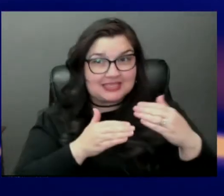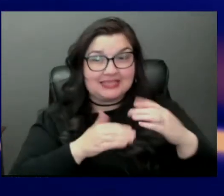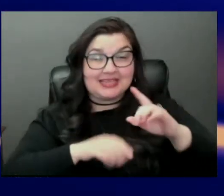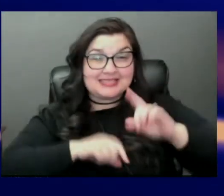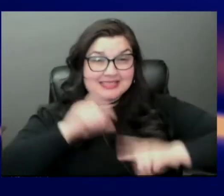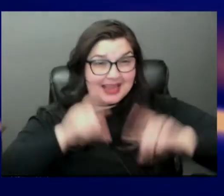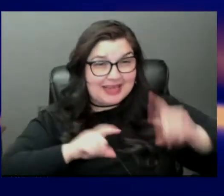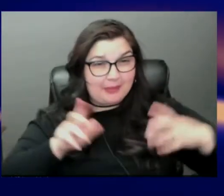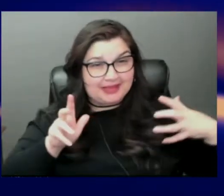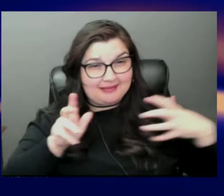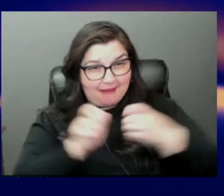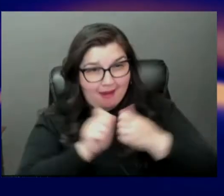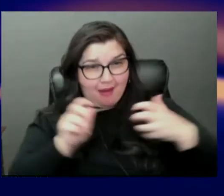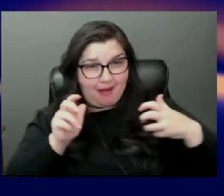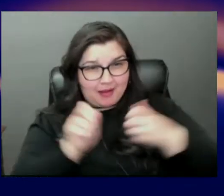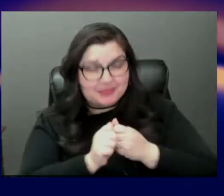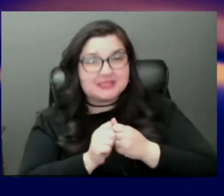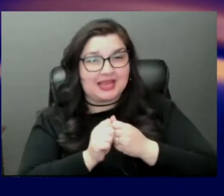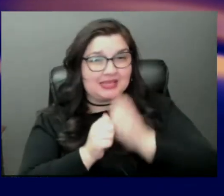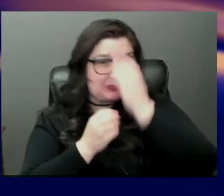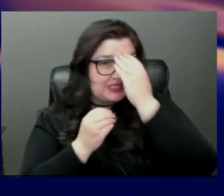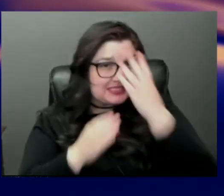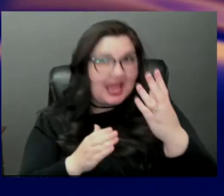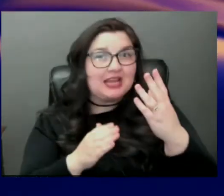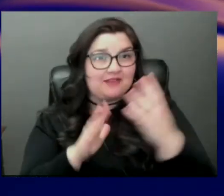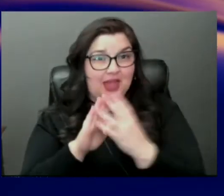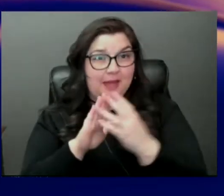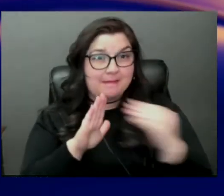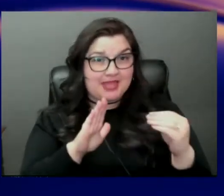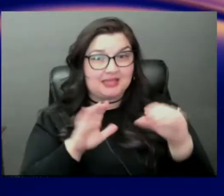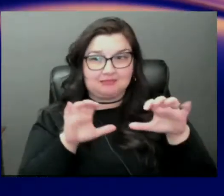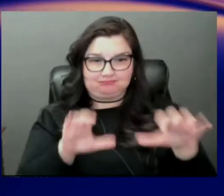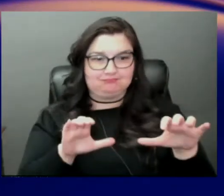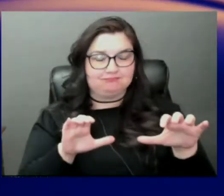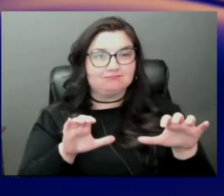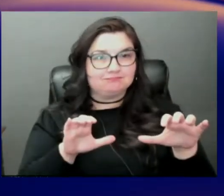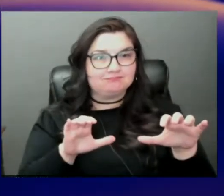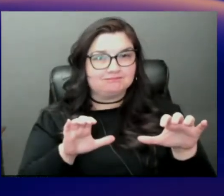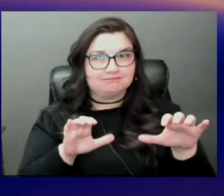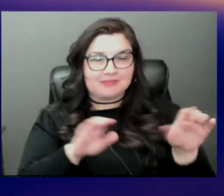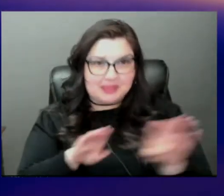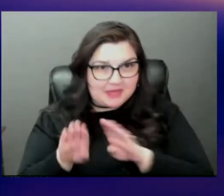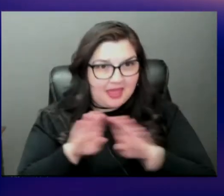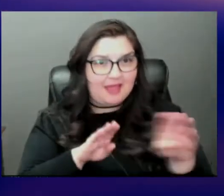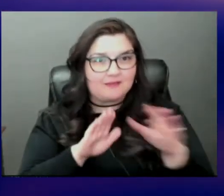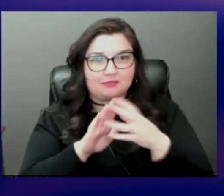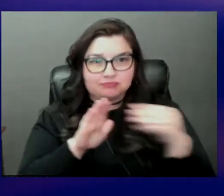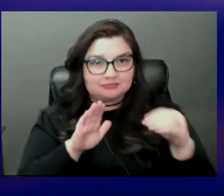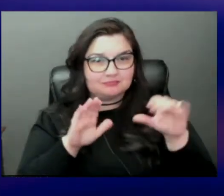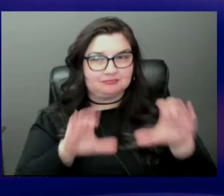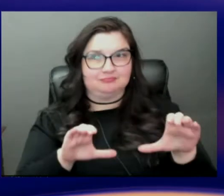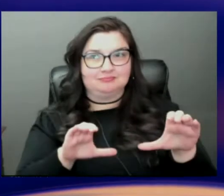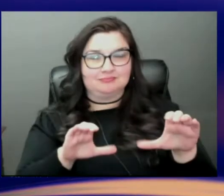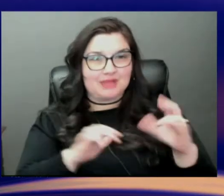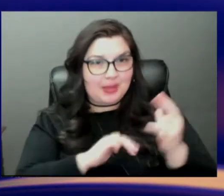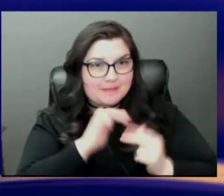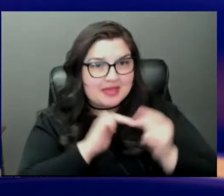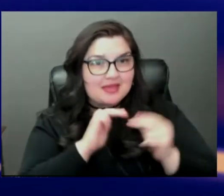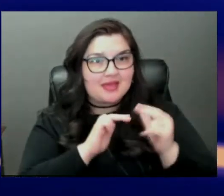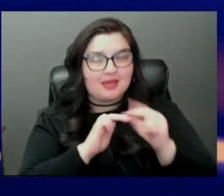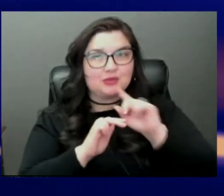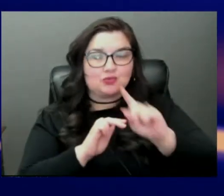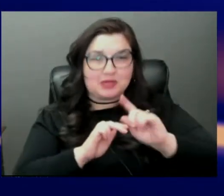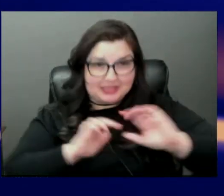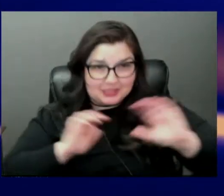so it mimics the structure and the state and the behavior of the physical counterpart. And they're built to drive business